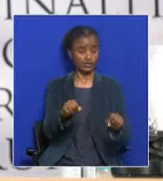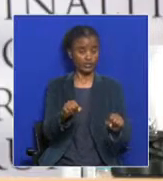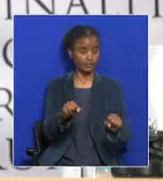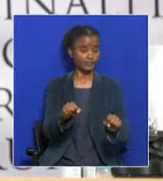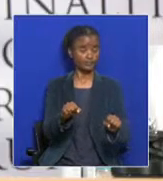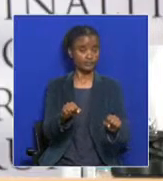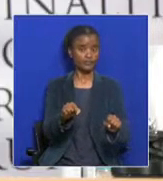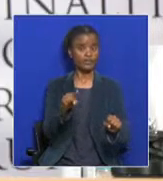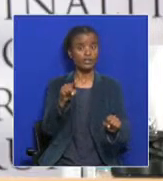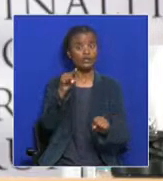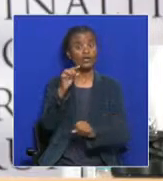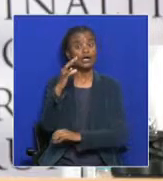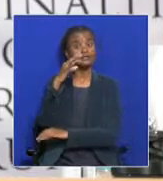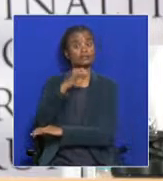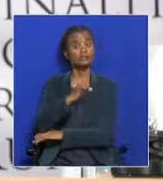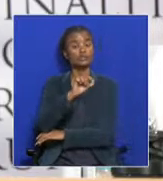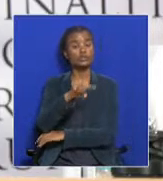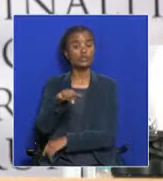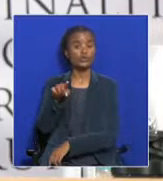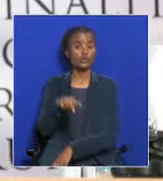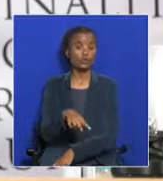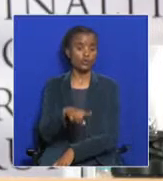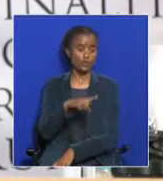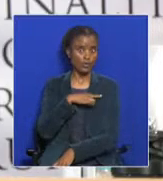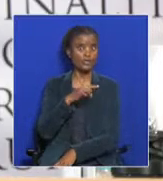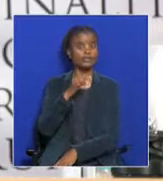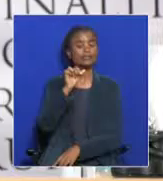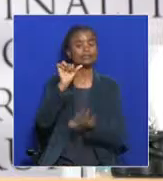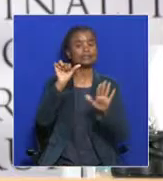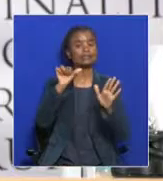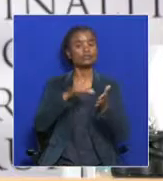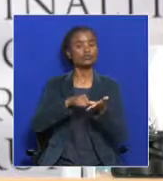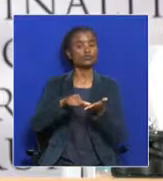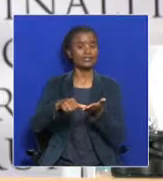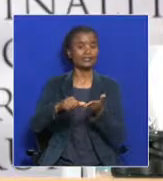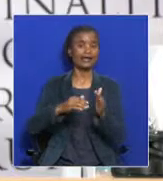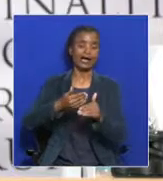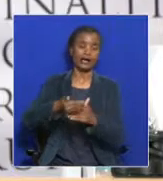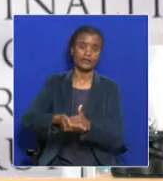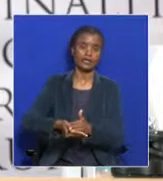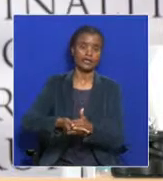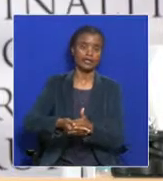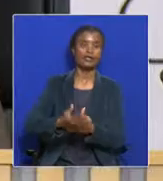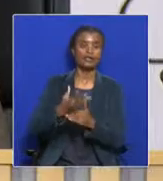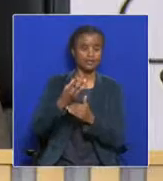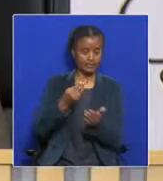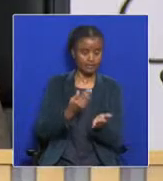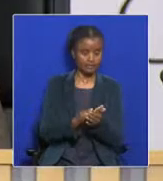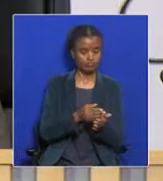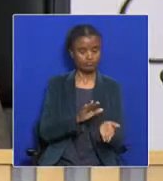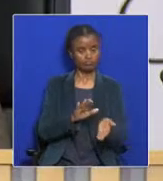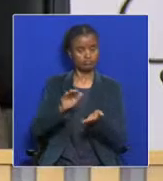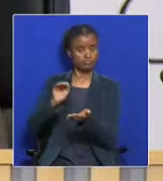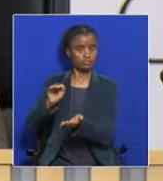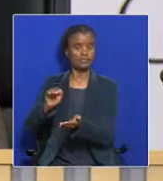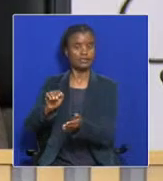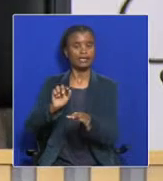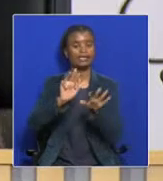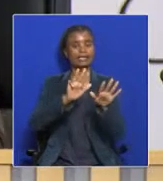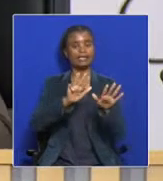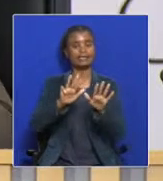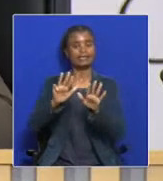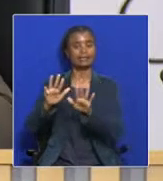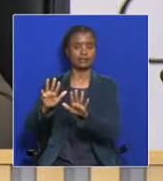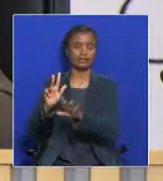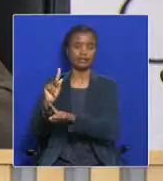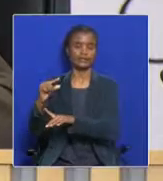because after 6 weeks after your seizure, he could accommodate 999 kilograms. Your assumption was wholly wrong.